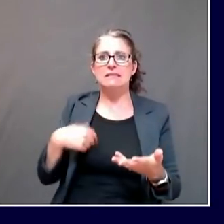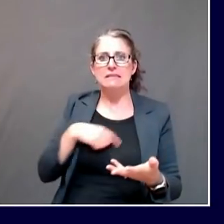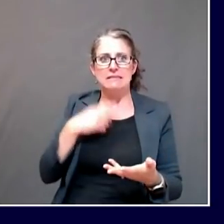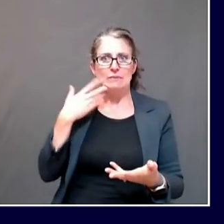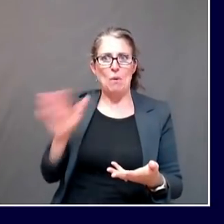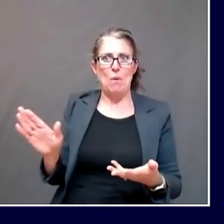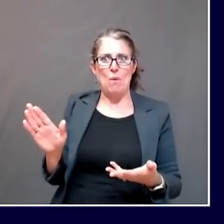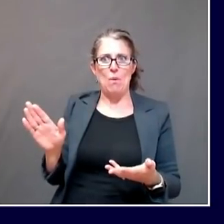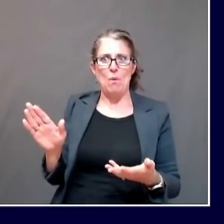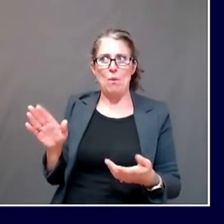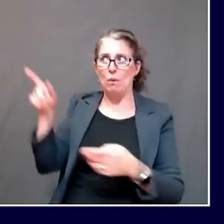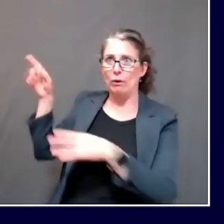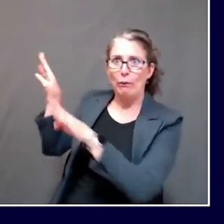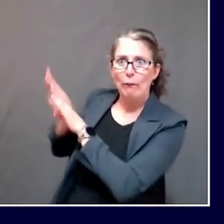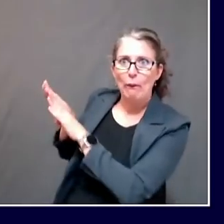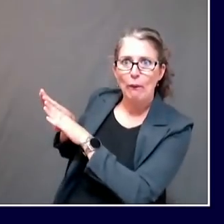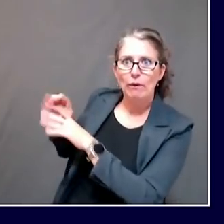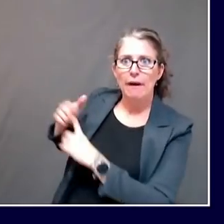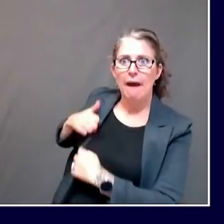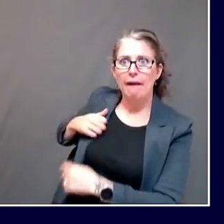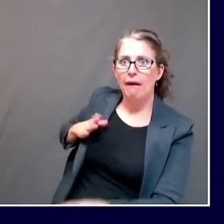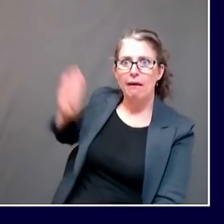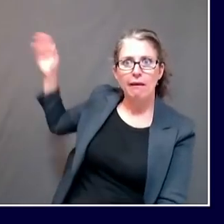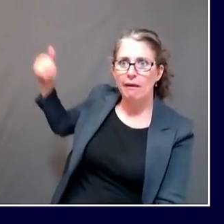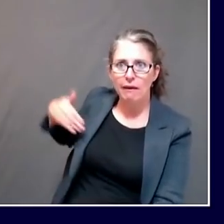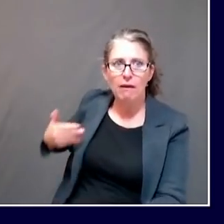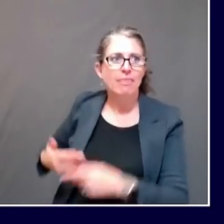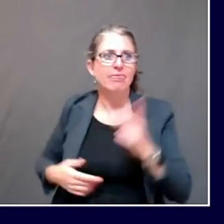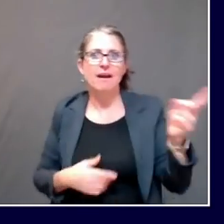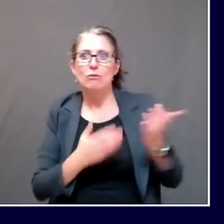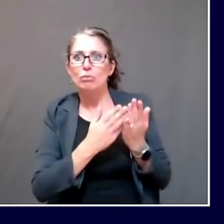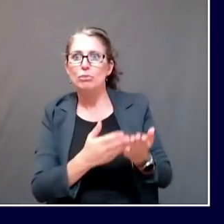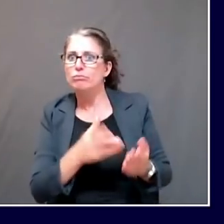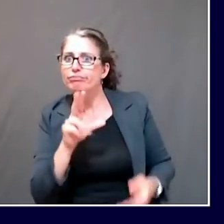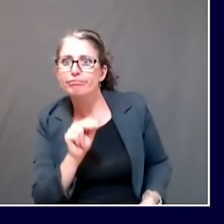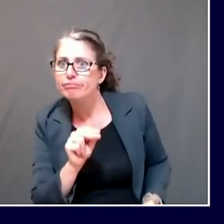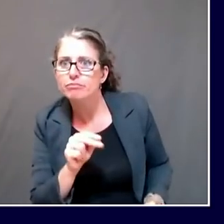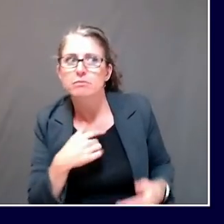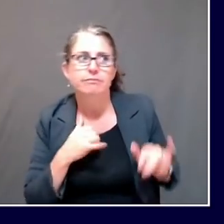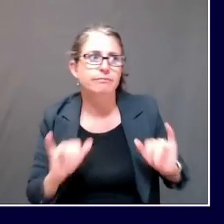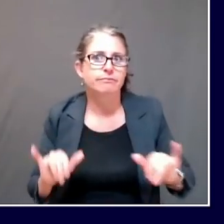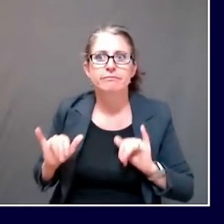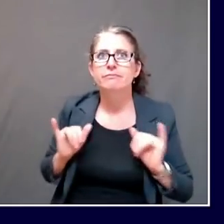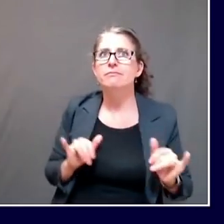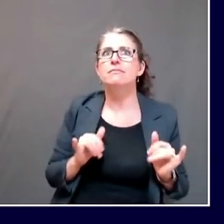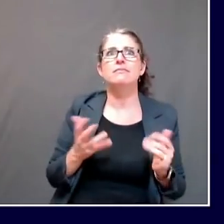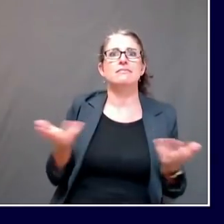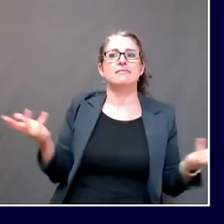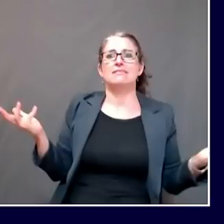But we're doing what we can in the state of Maine, providing some money from the federal government for economic